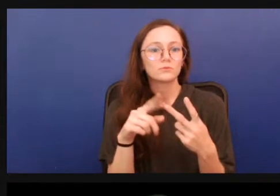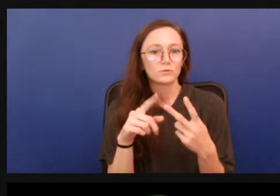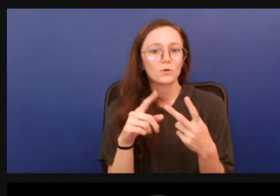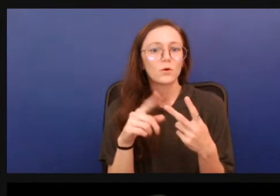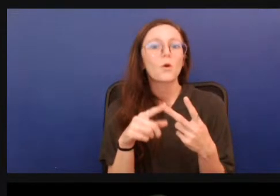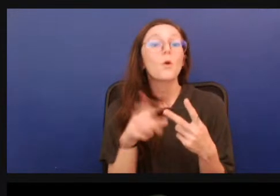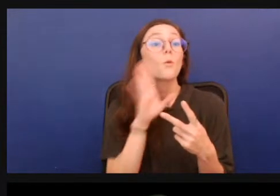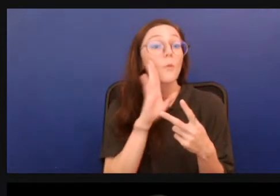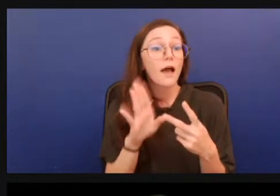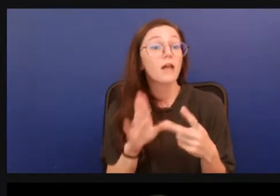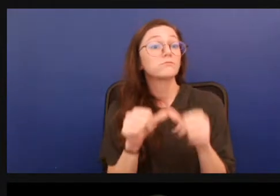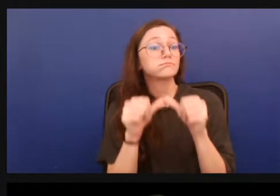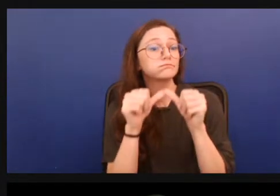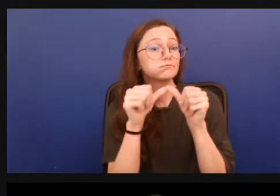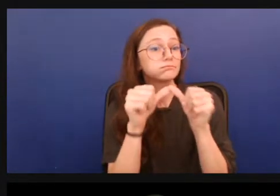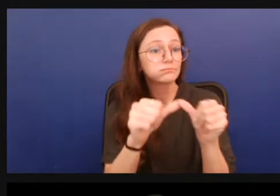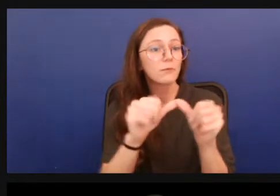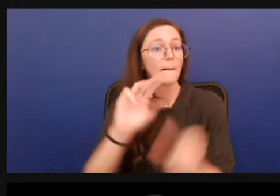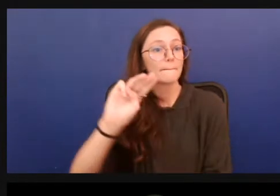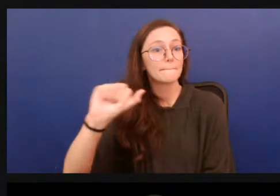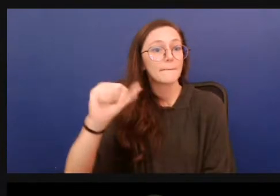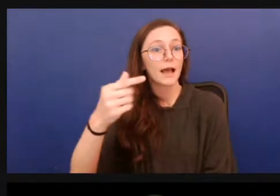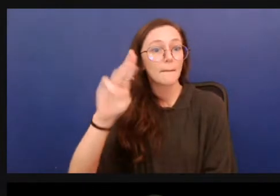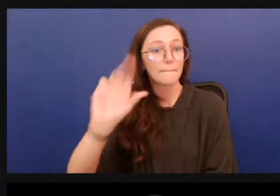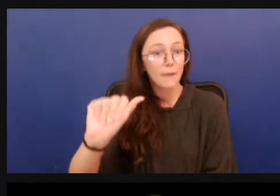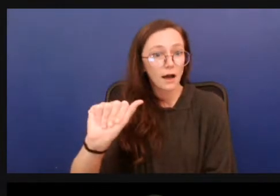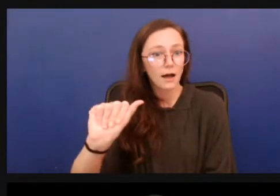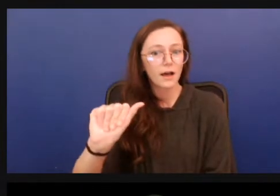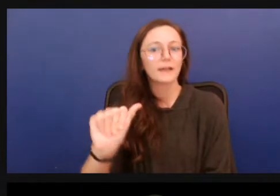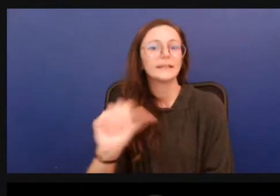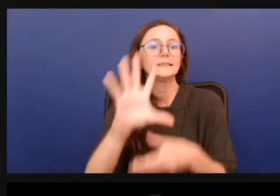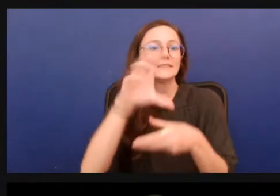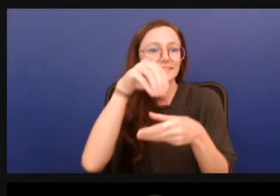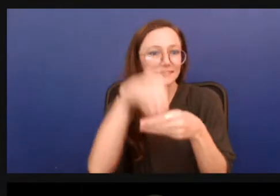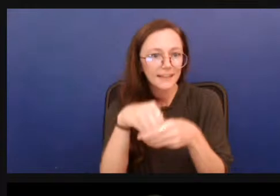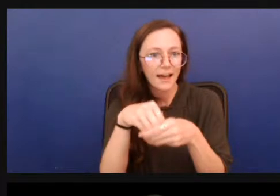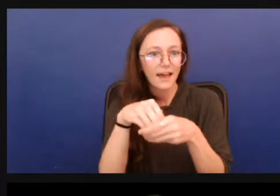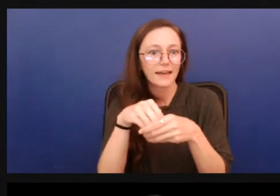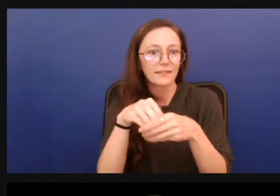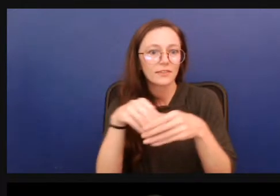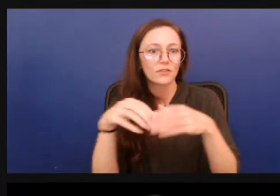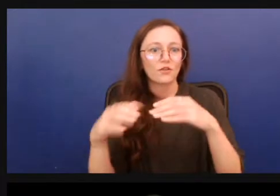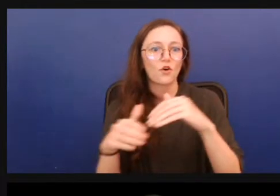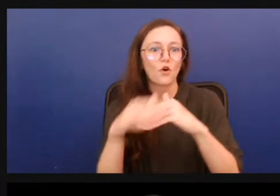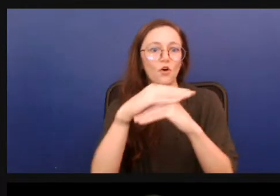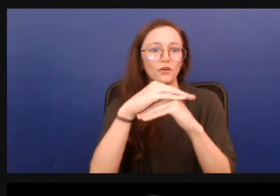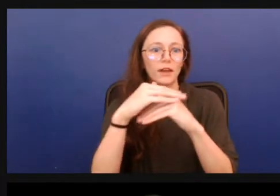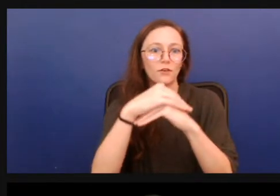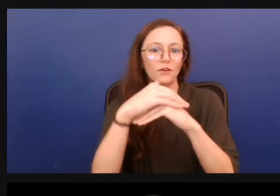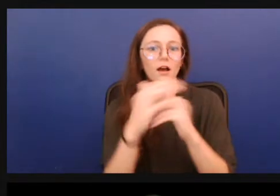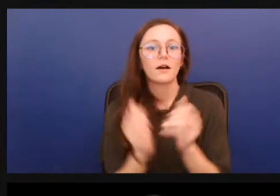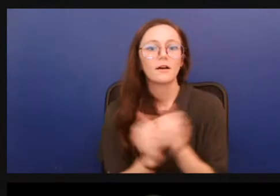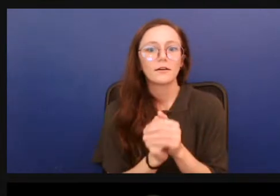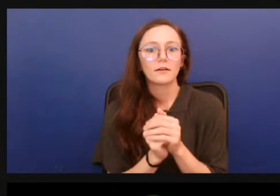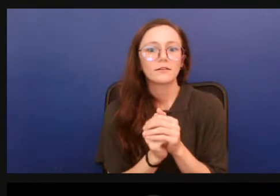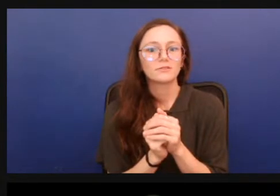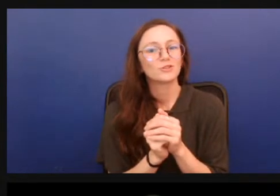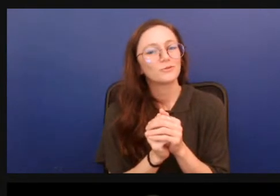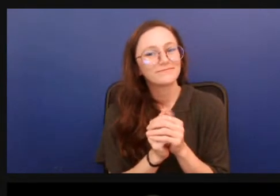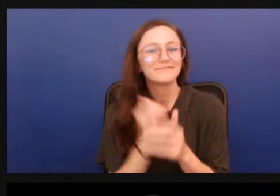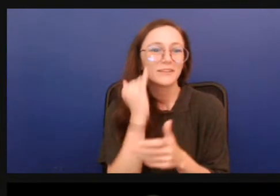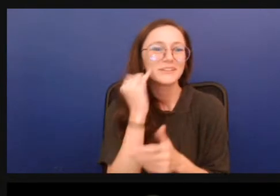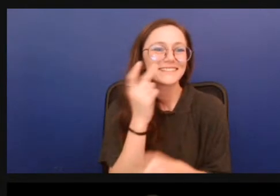with an eventual eruption inside the caldera, similar to recent events, right? In which case you'd see a ramp